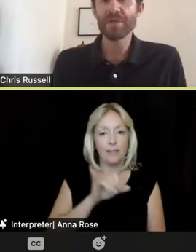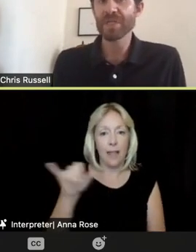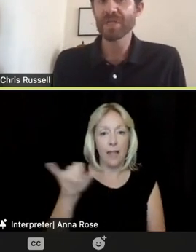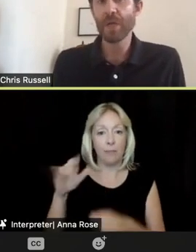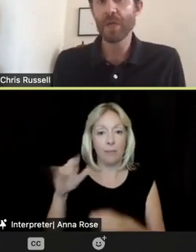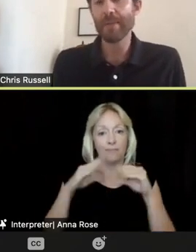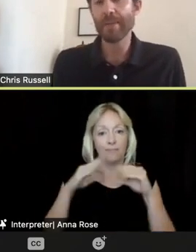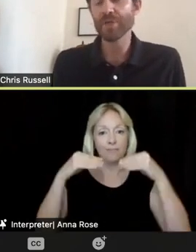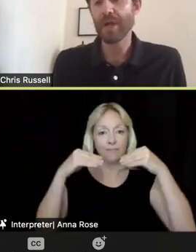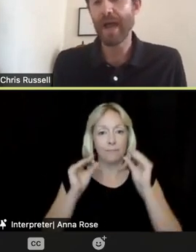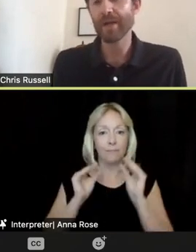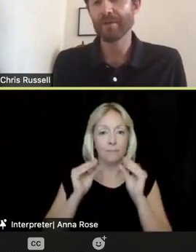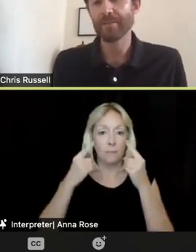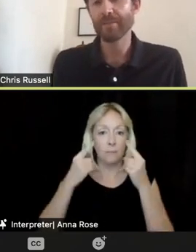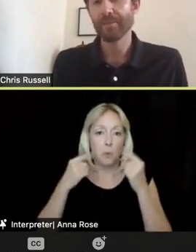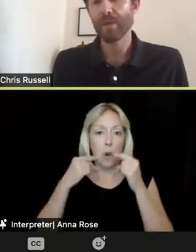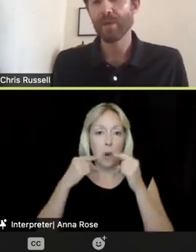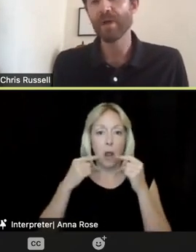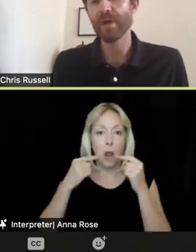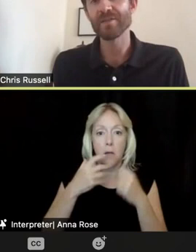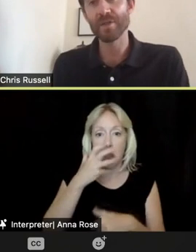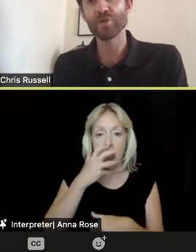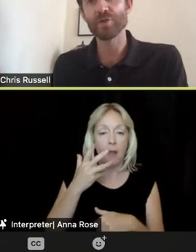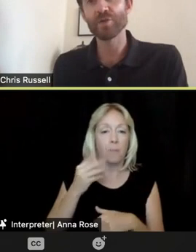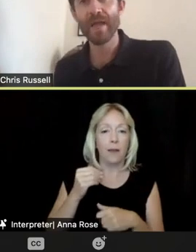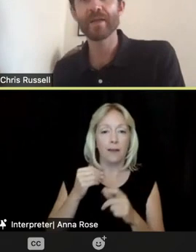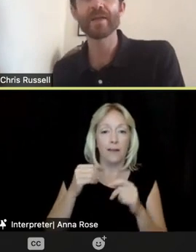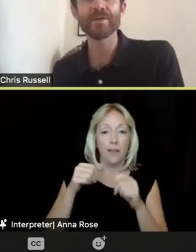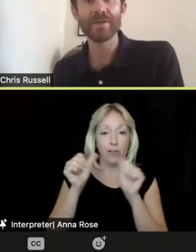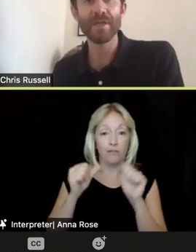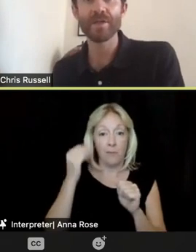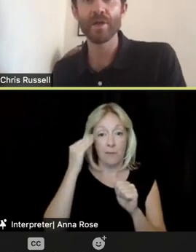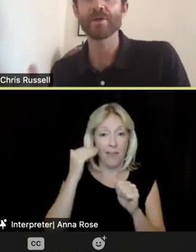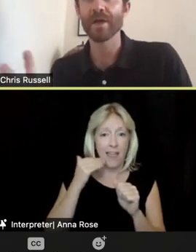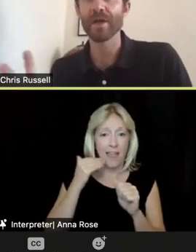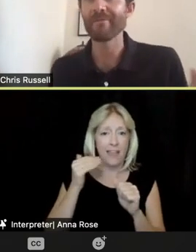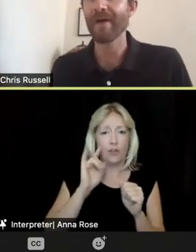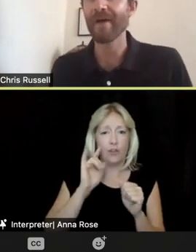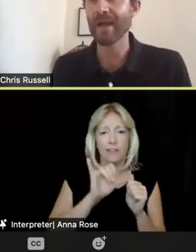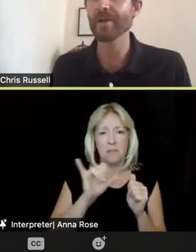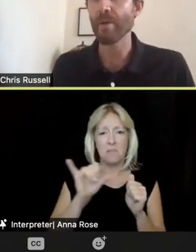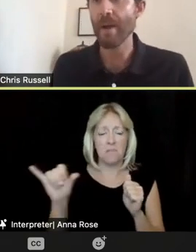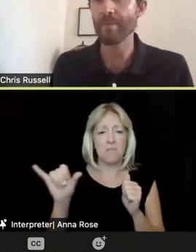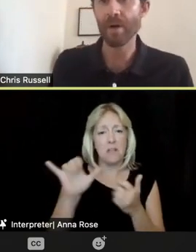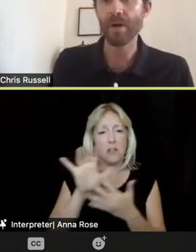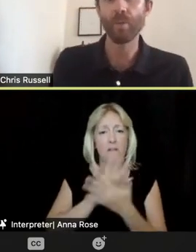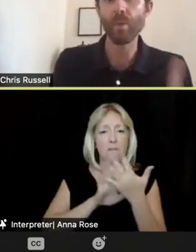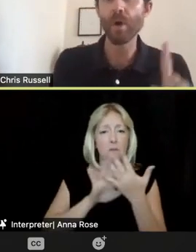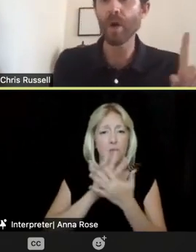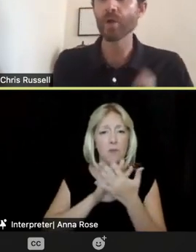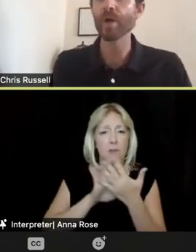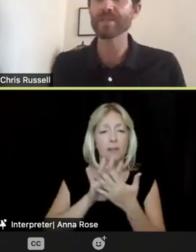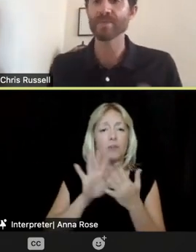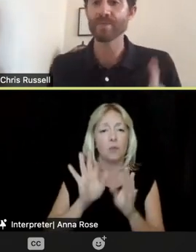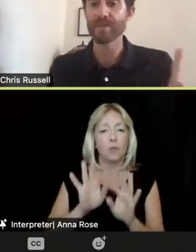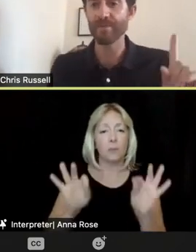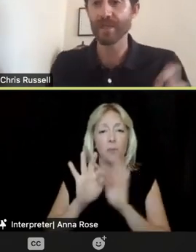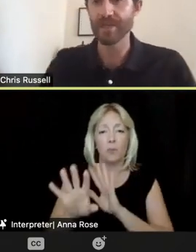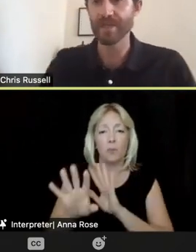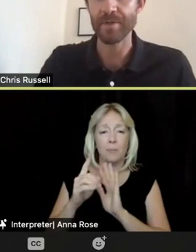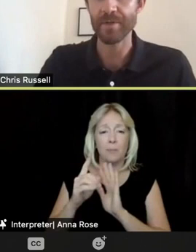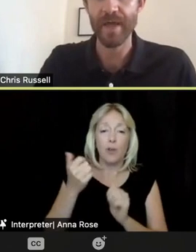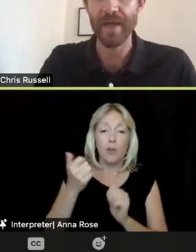could have something that's equally abstract, but it's visually distinct, and so it's easier to kind of find and remember. And we're going to look at